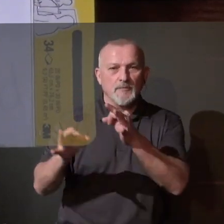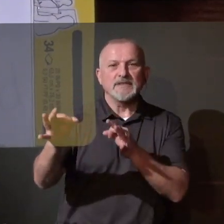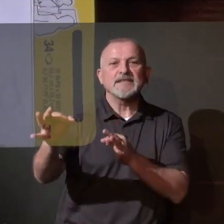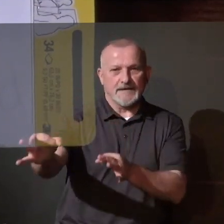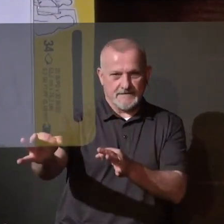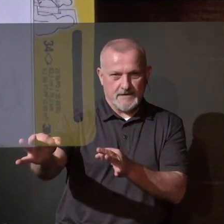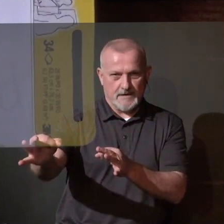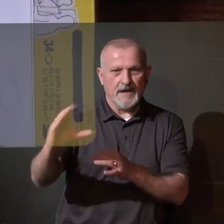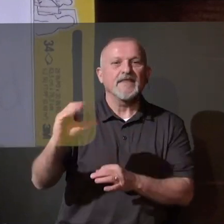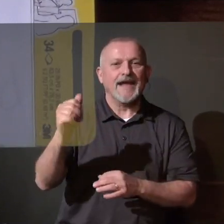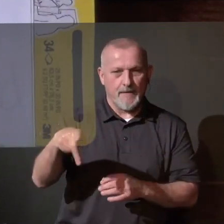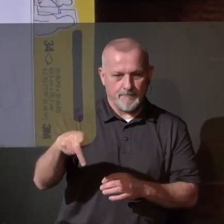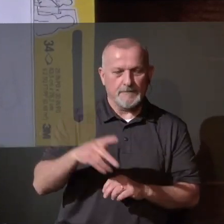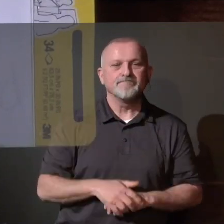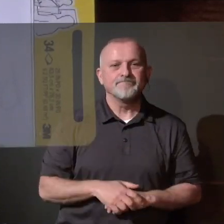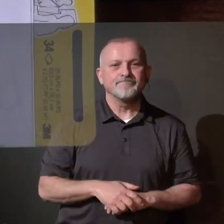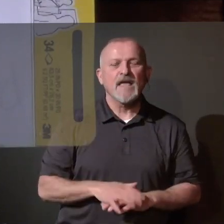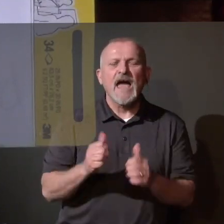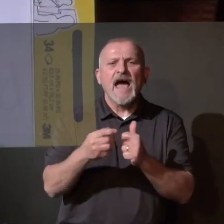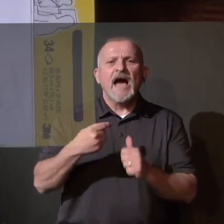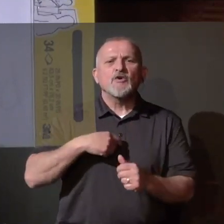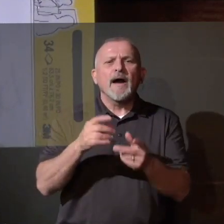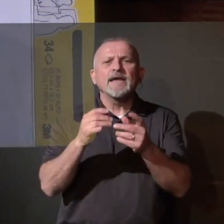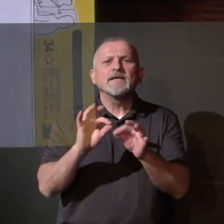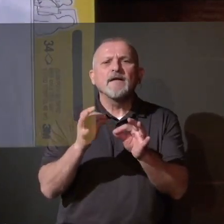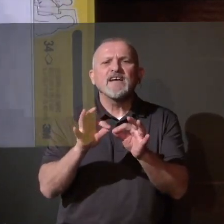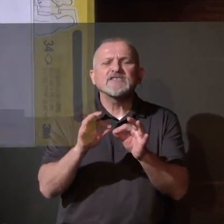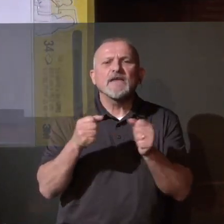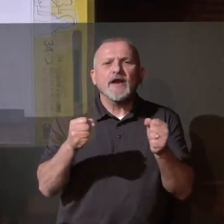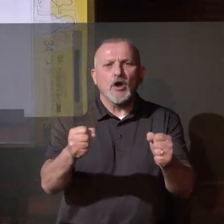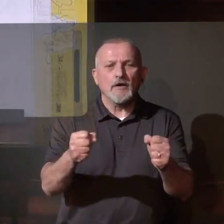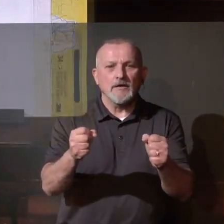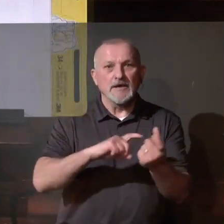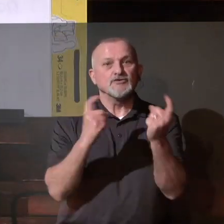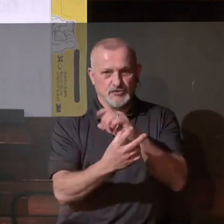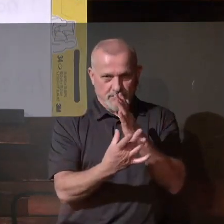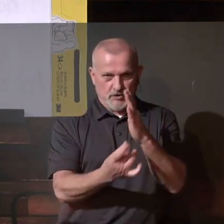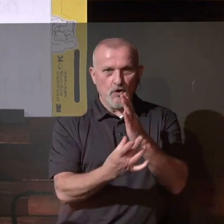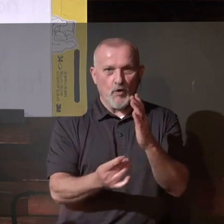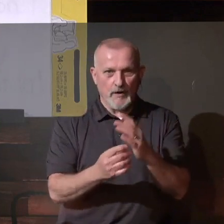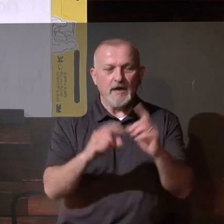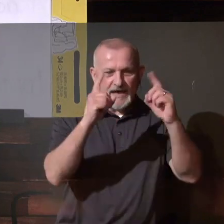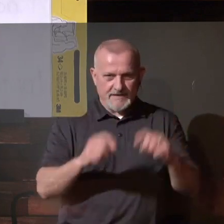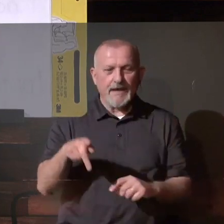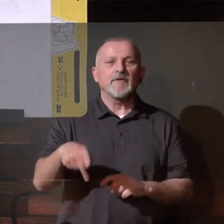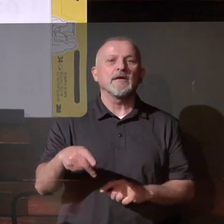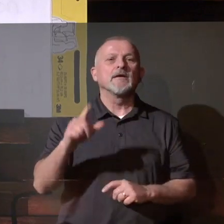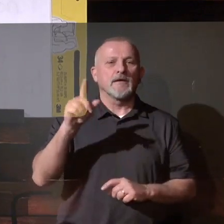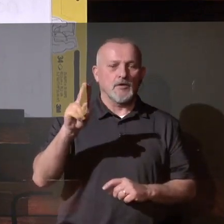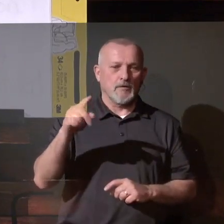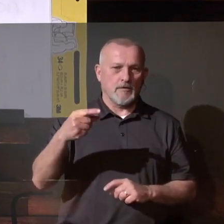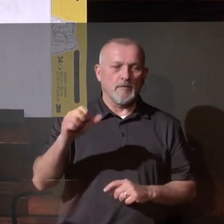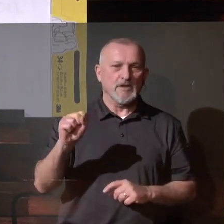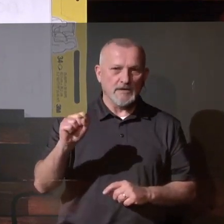Replacing. Replacing. How do I tune up the car? By changing the oil, by checking the plugs,